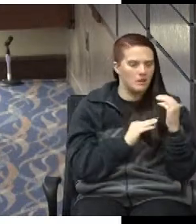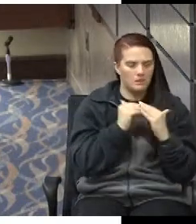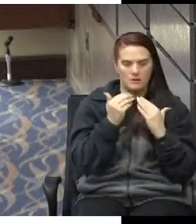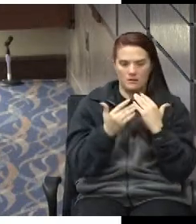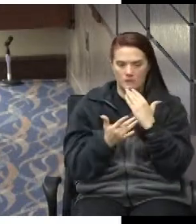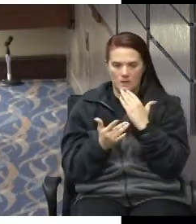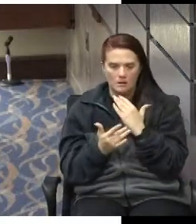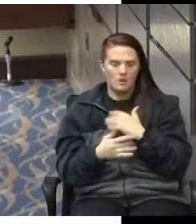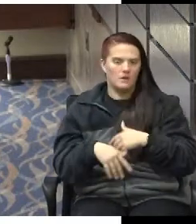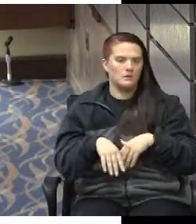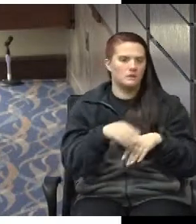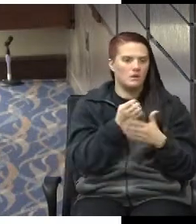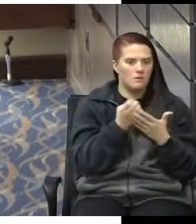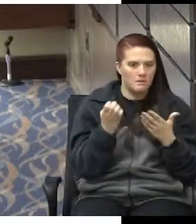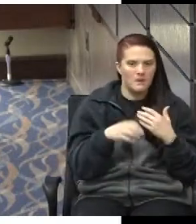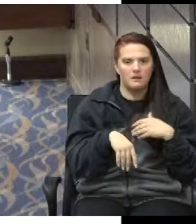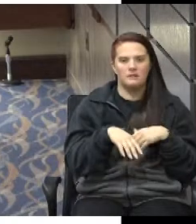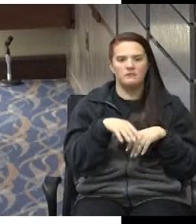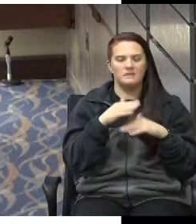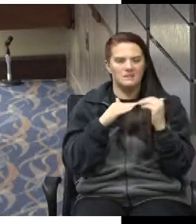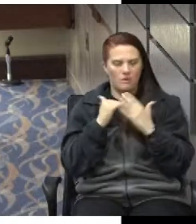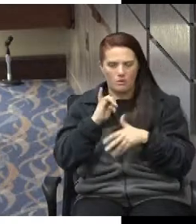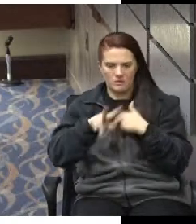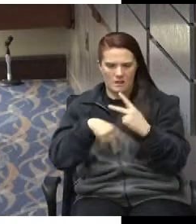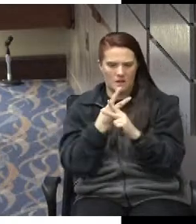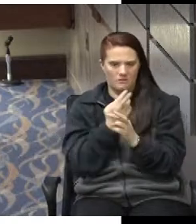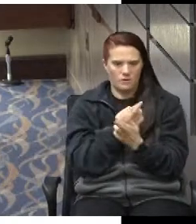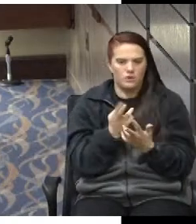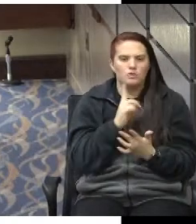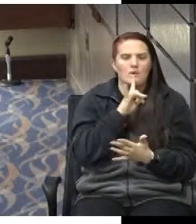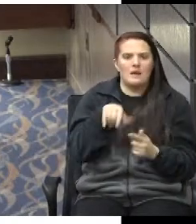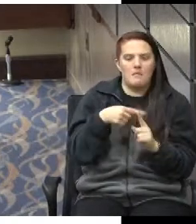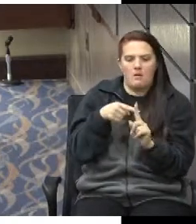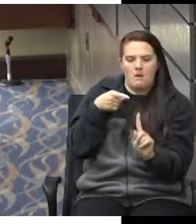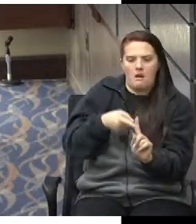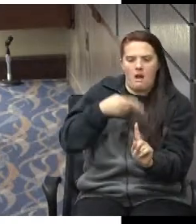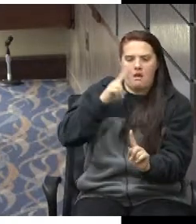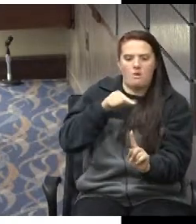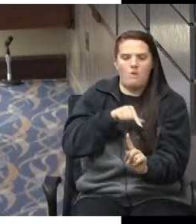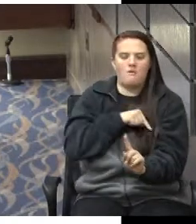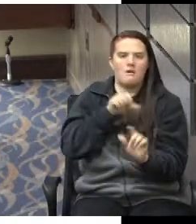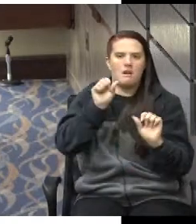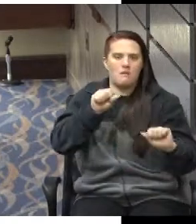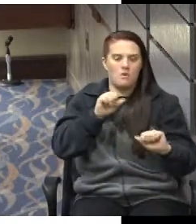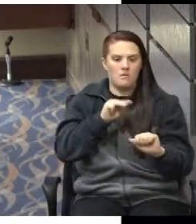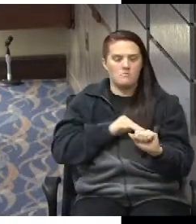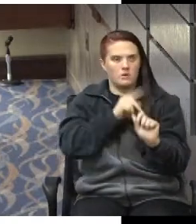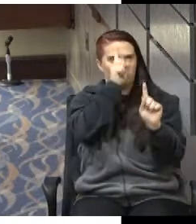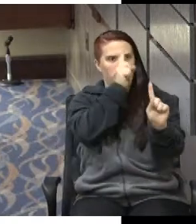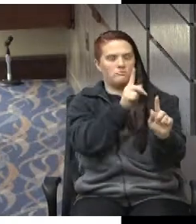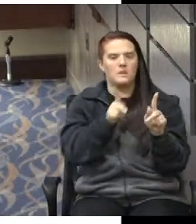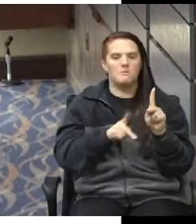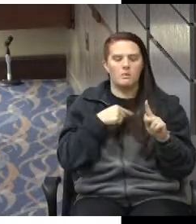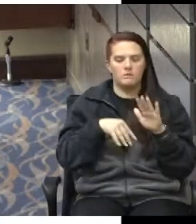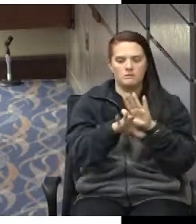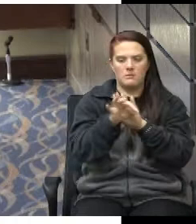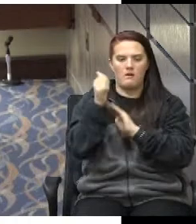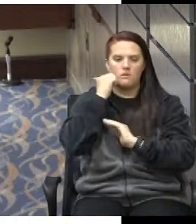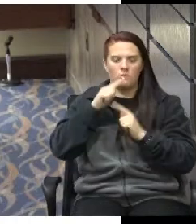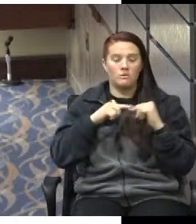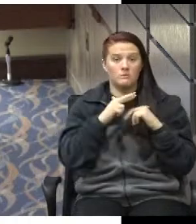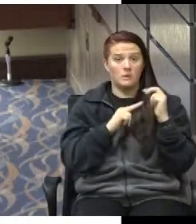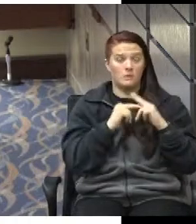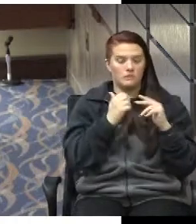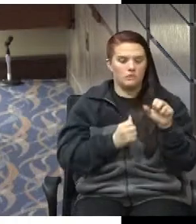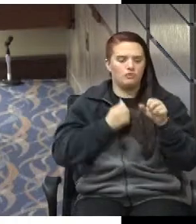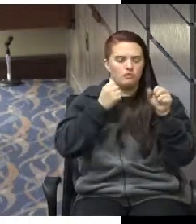technology, facilities, or those types of resources. It's really about having highly qualified, capable, mission-oriented people who choose every day to build a stronger